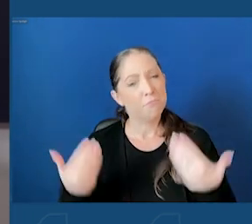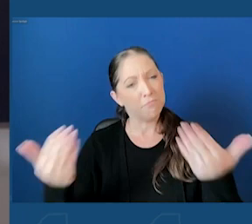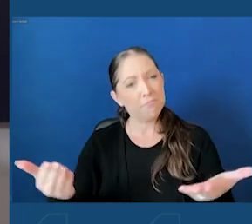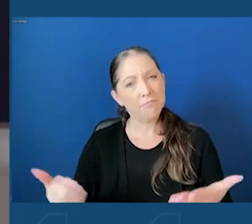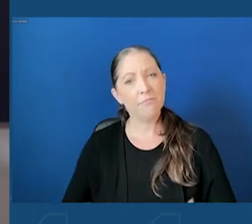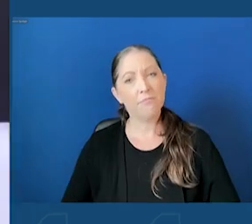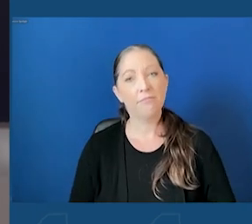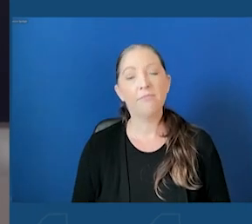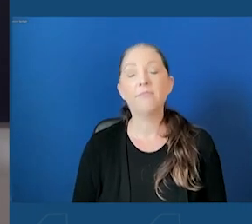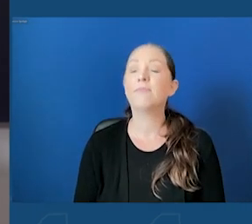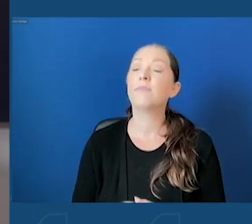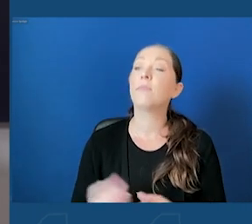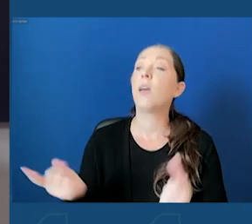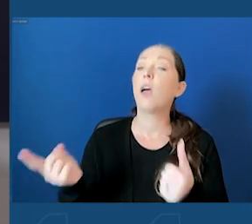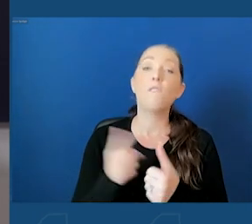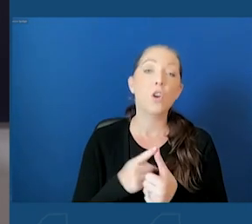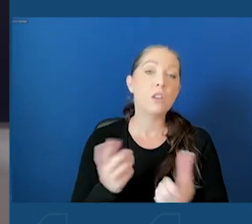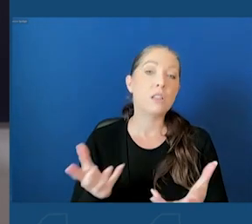First of all, I just wanted to